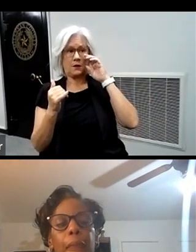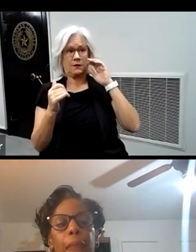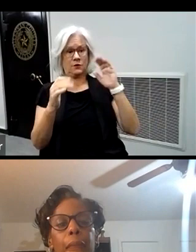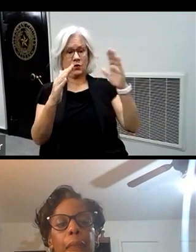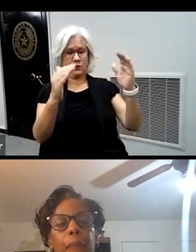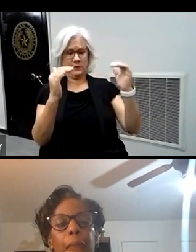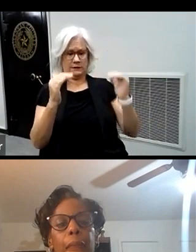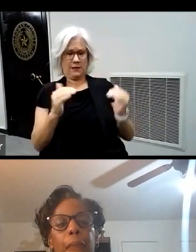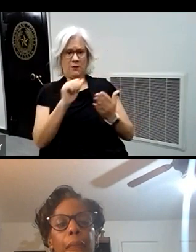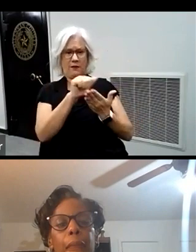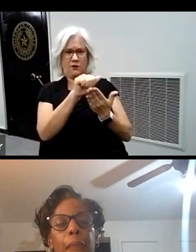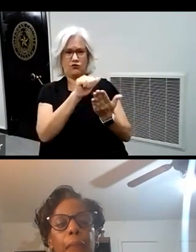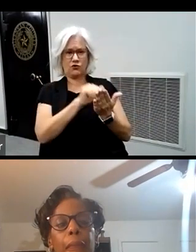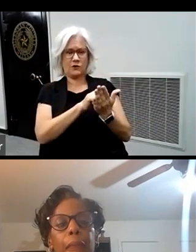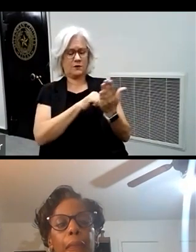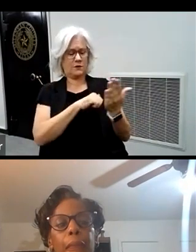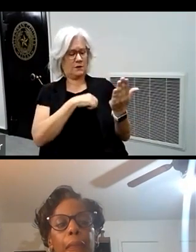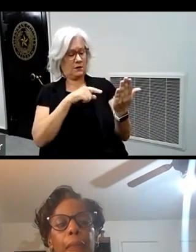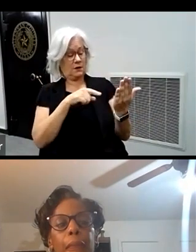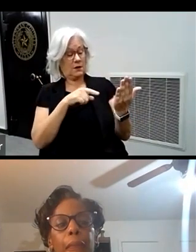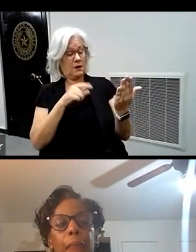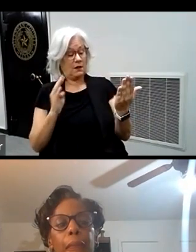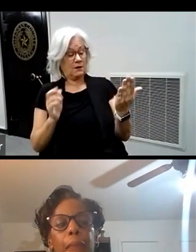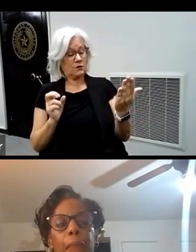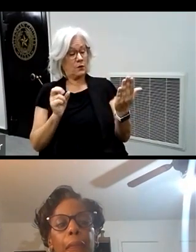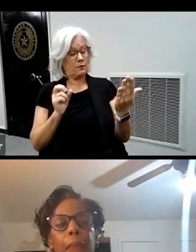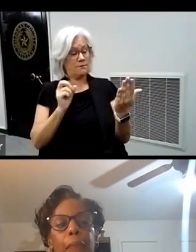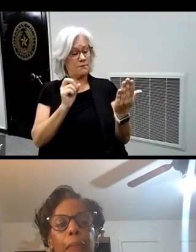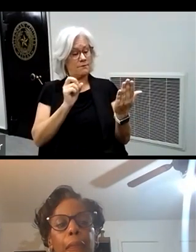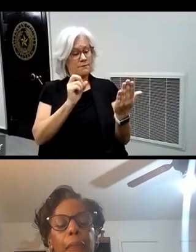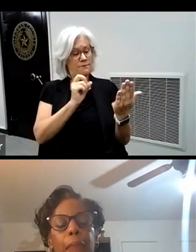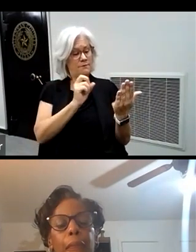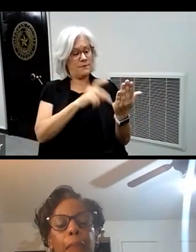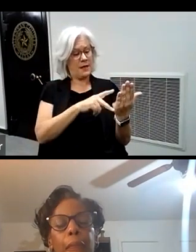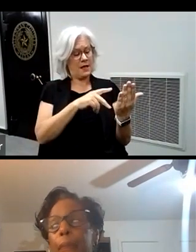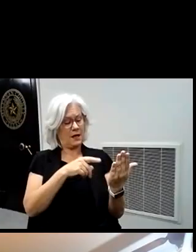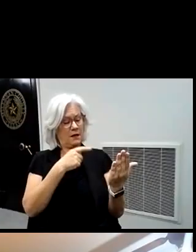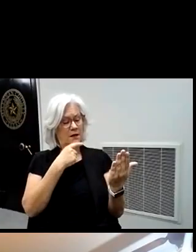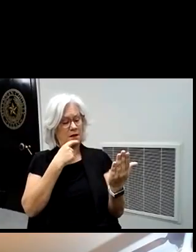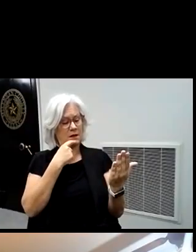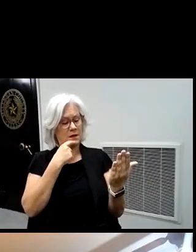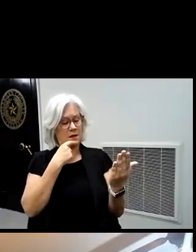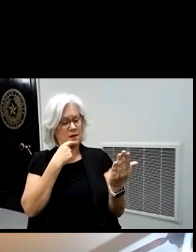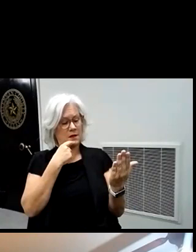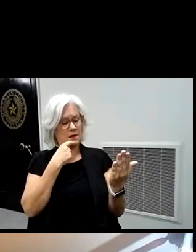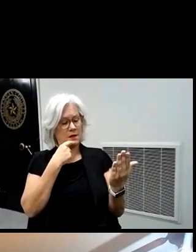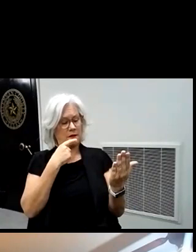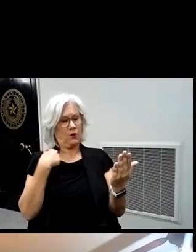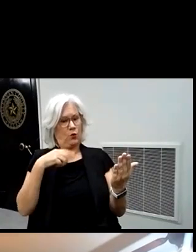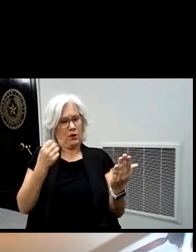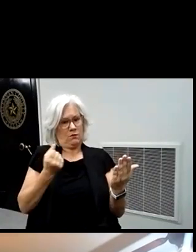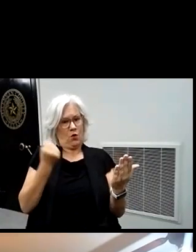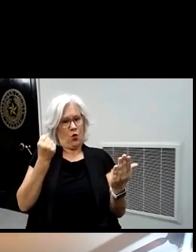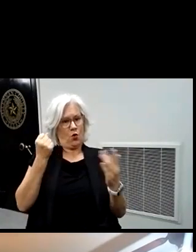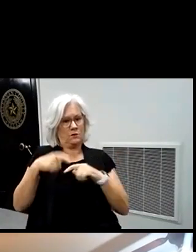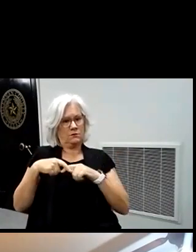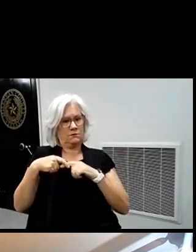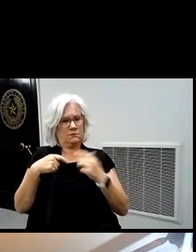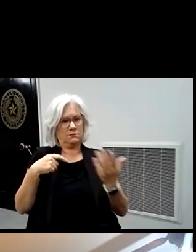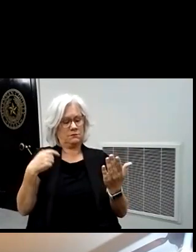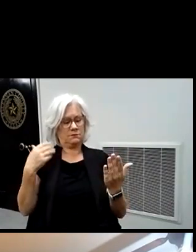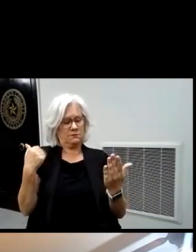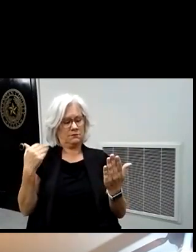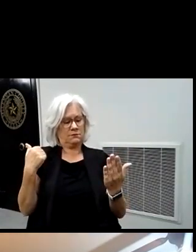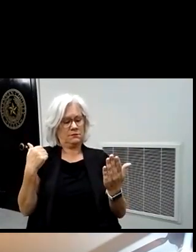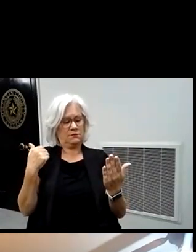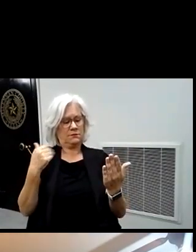let's go back to the couple items that were held on the